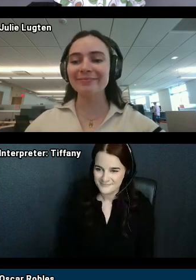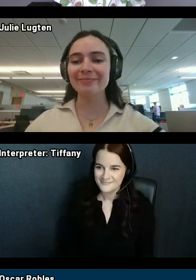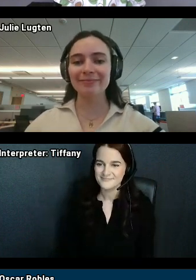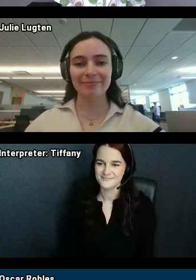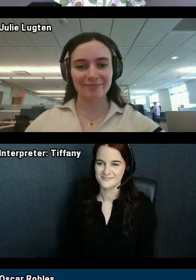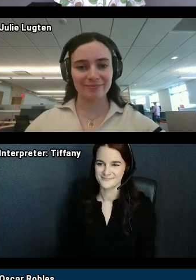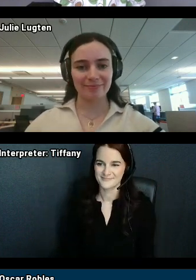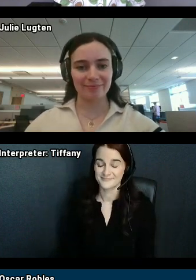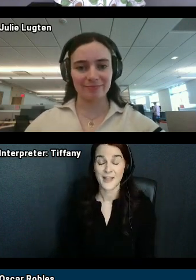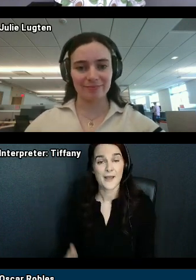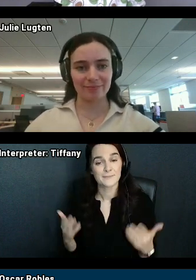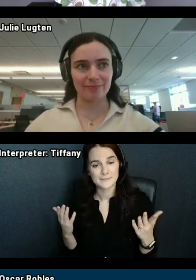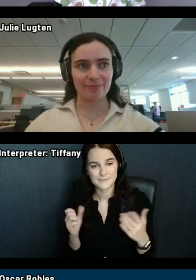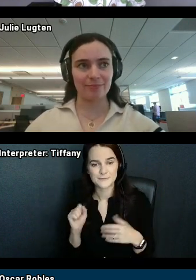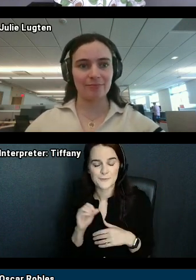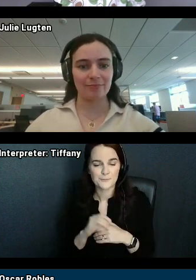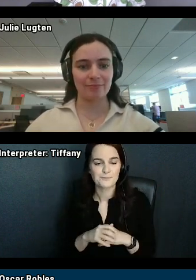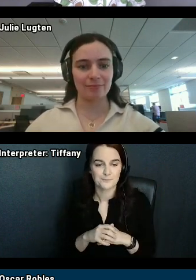So